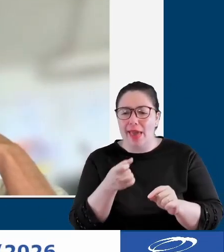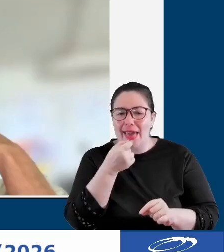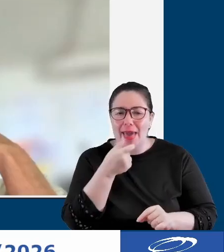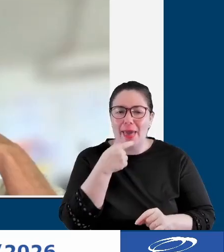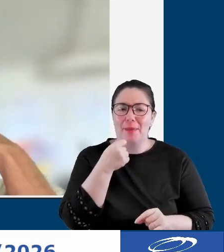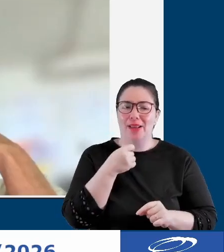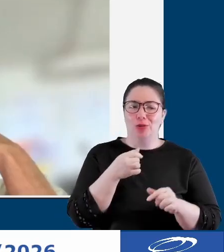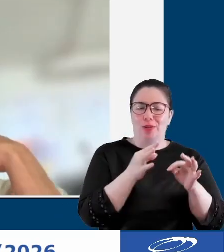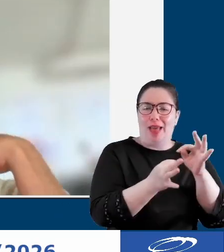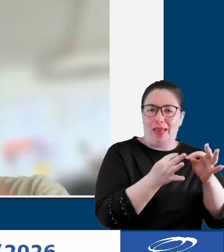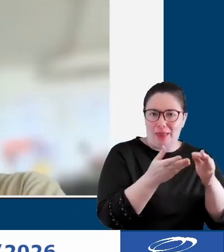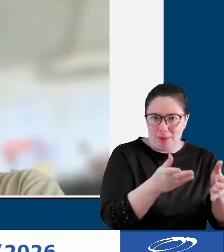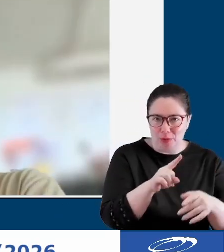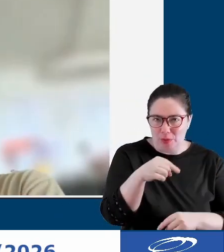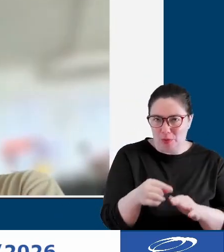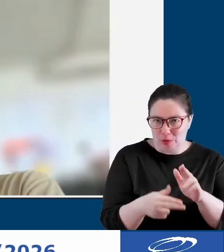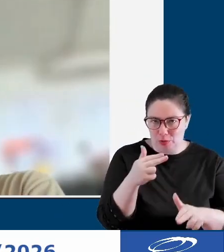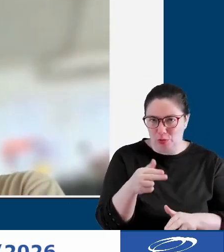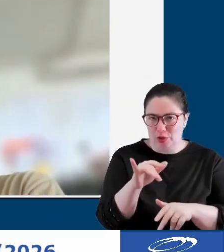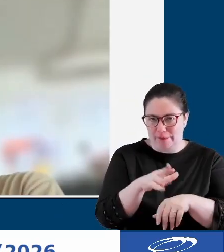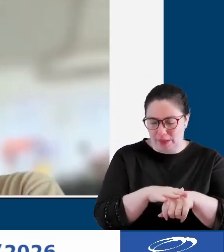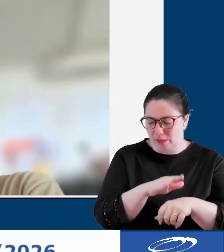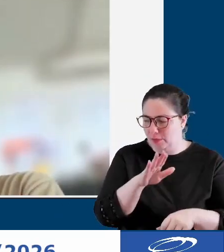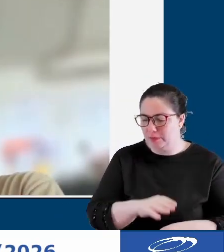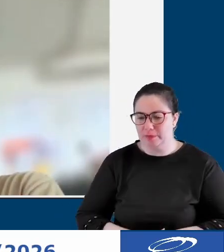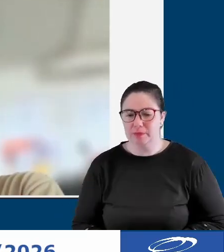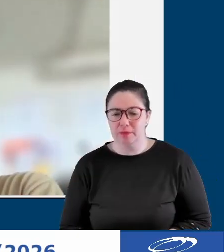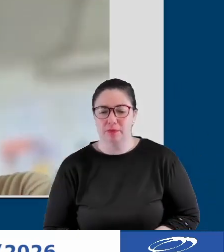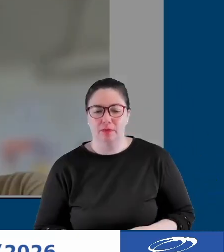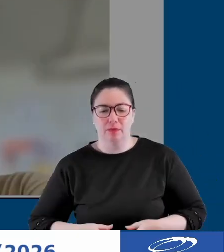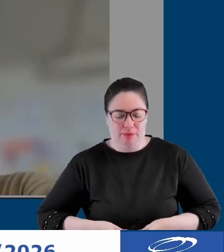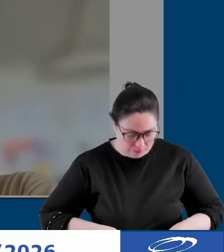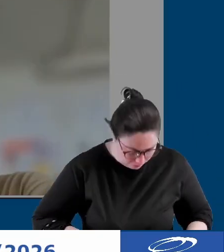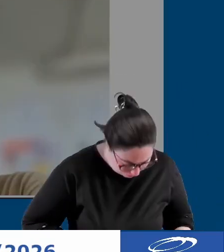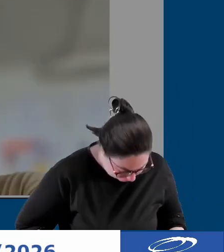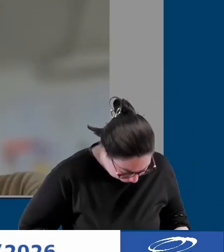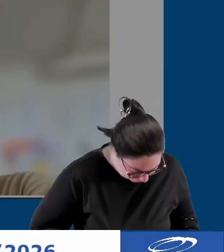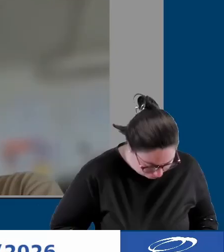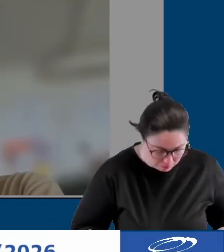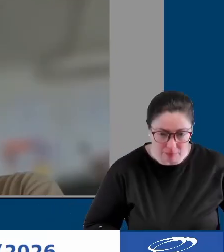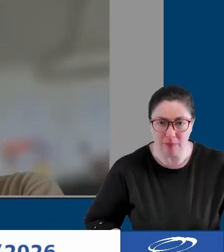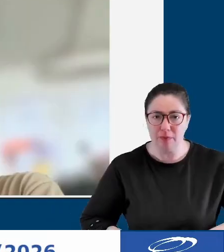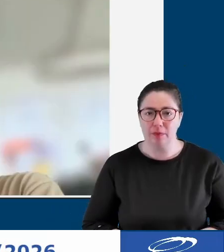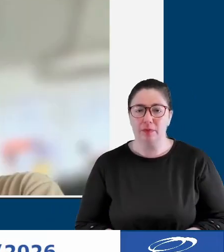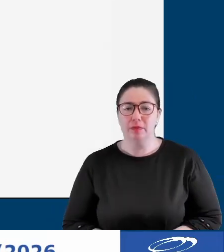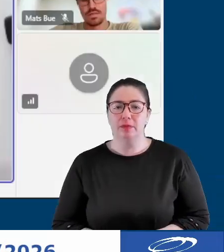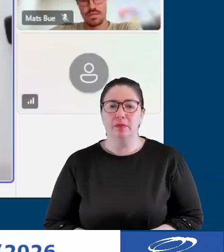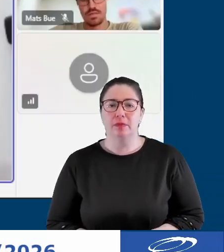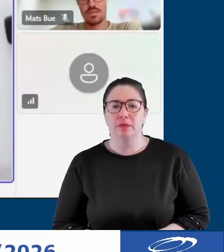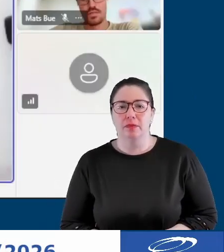in surgery or even using vancomycin in the water we use